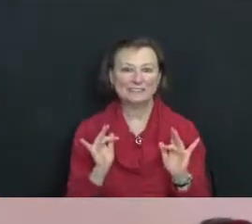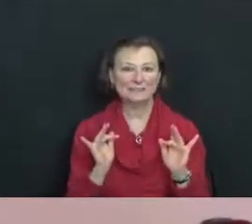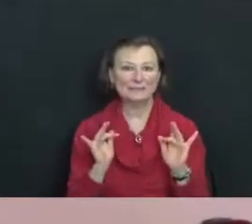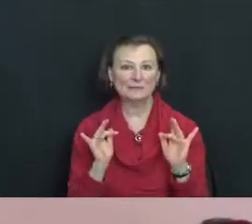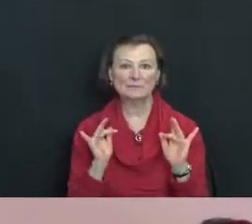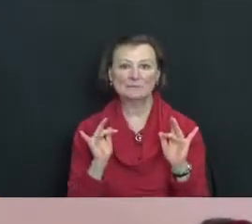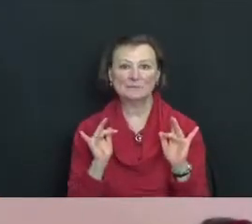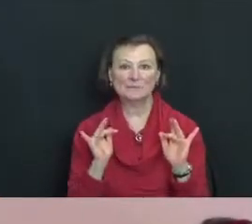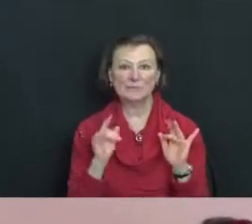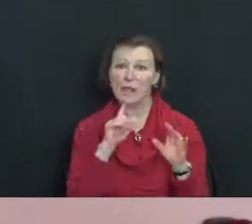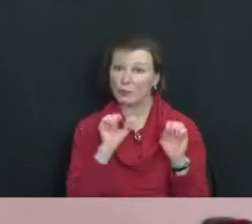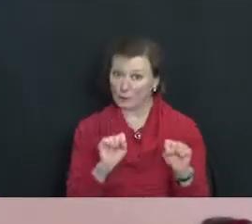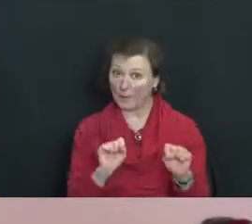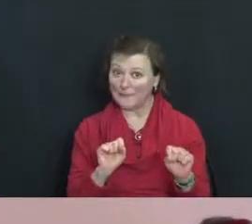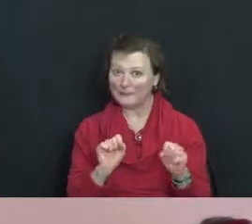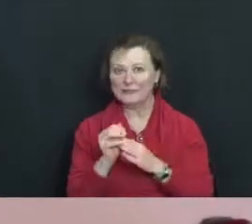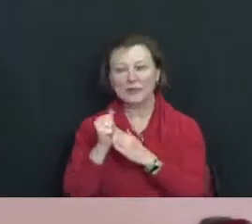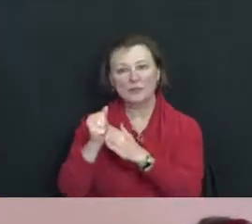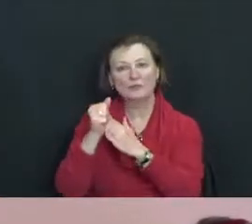and competent leadership.